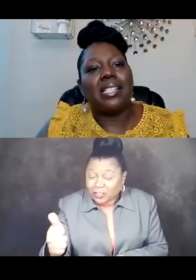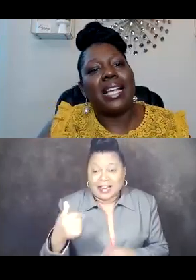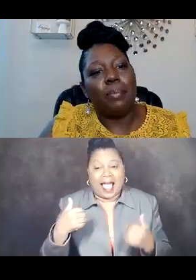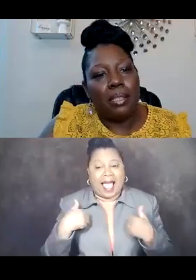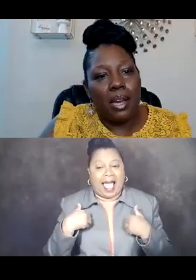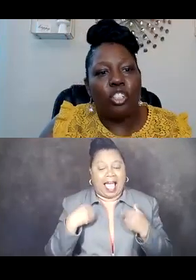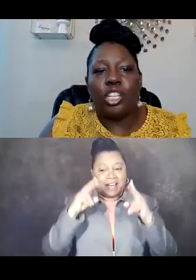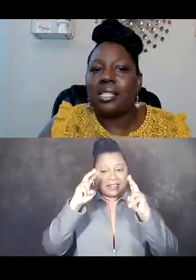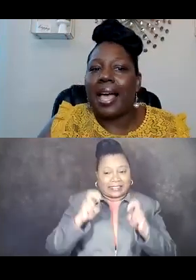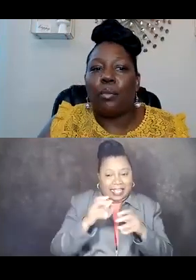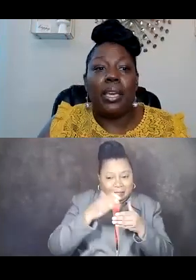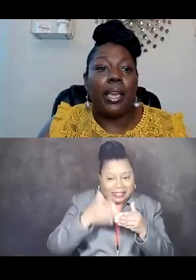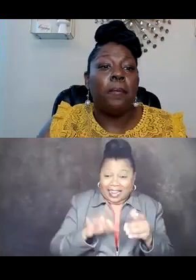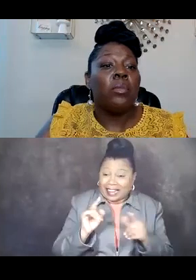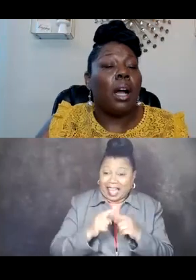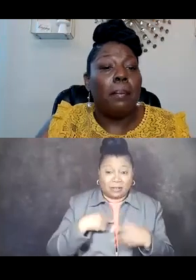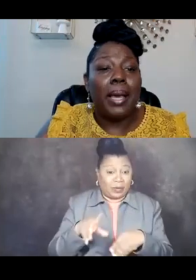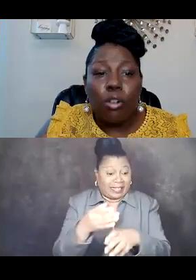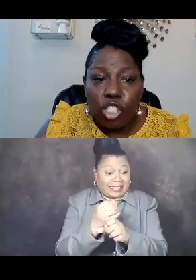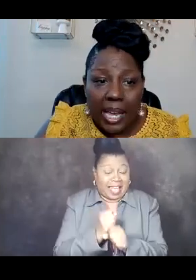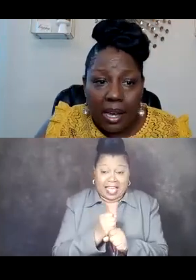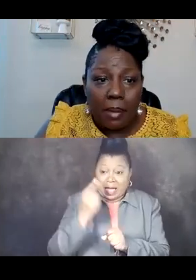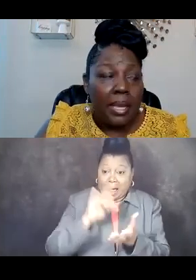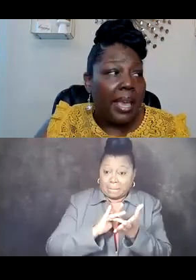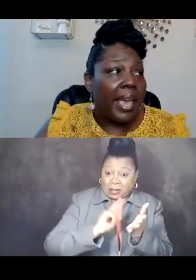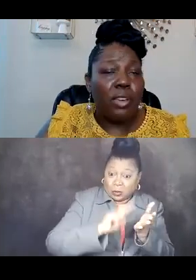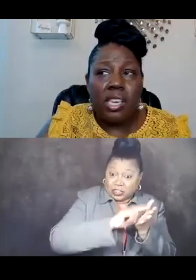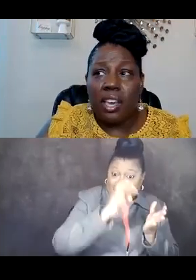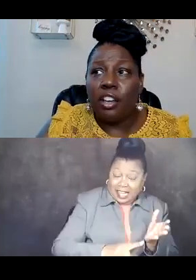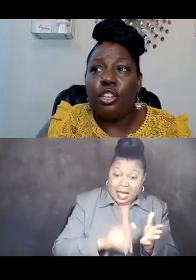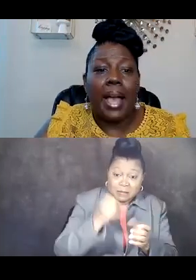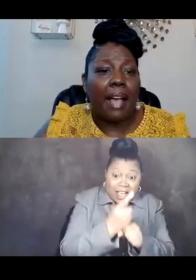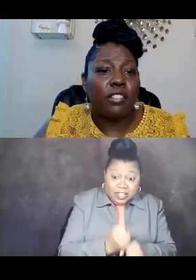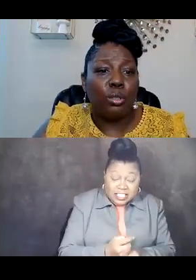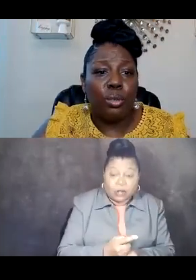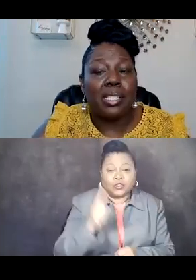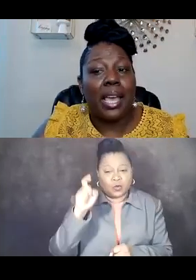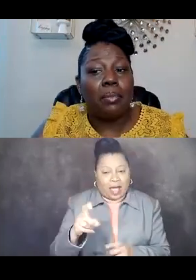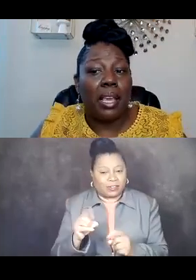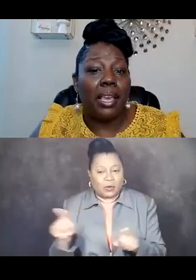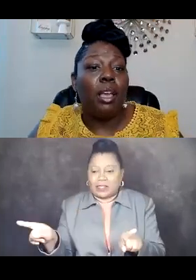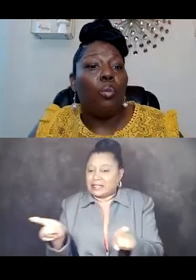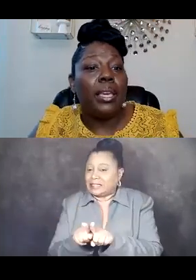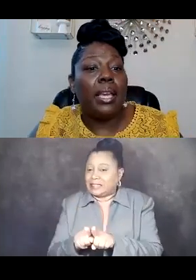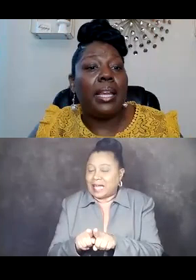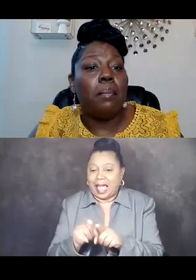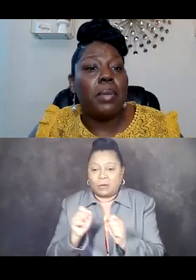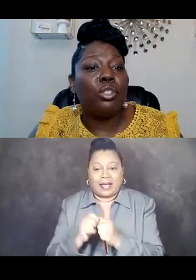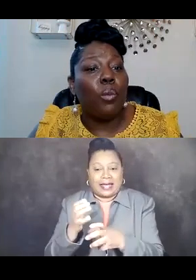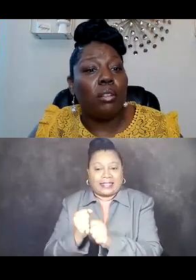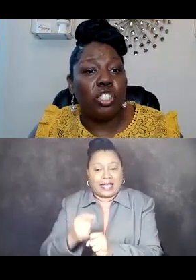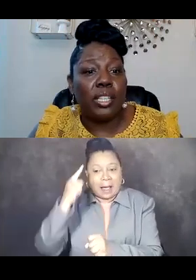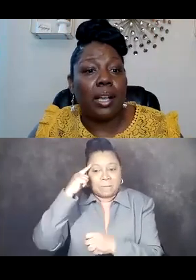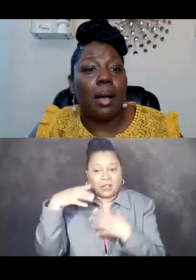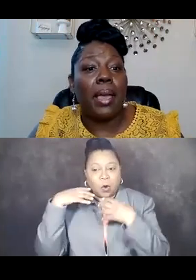an assessment done. Just like we get a medical checkup every year, you have to do the same thing with getting a